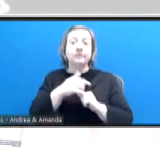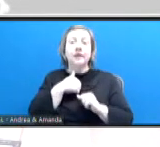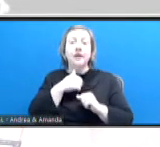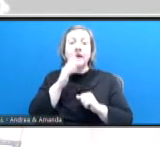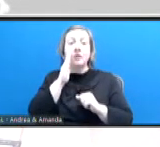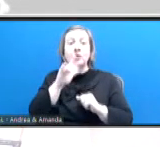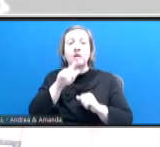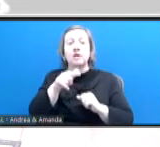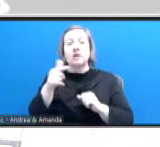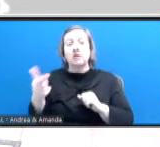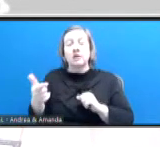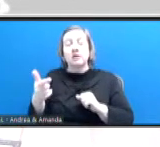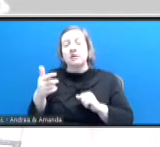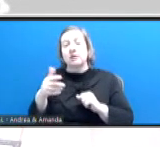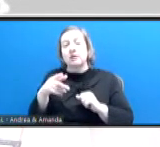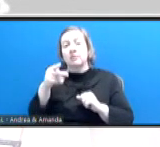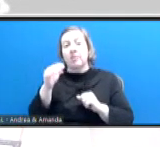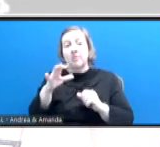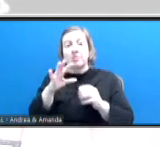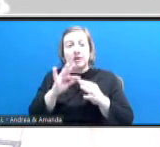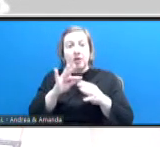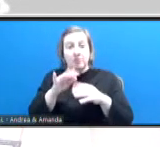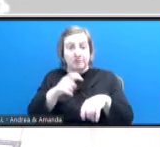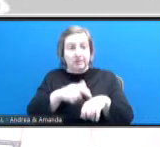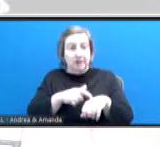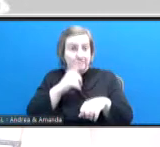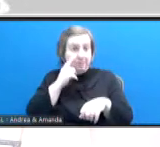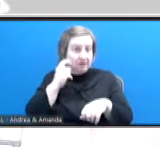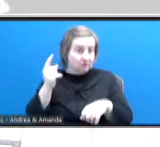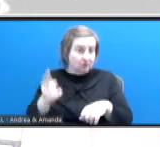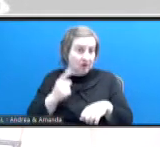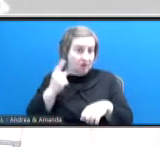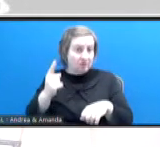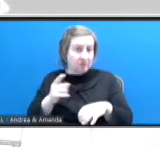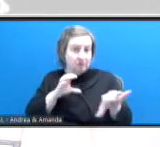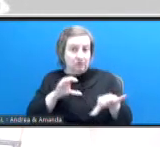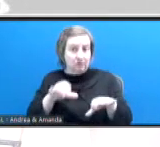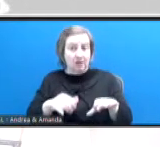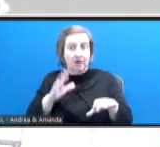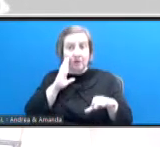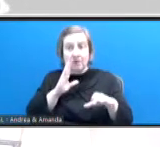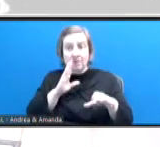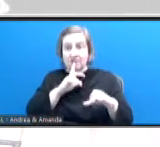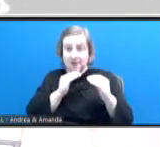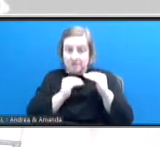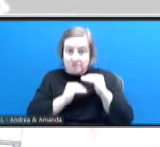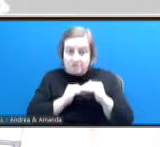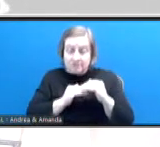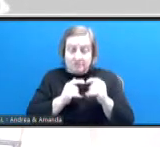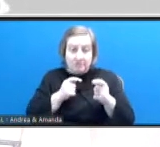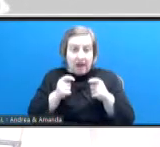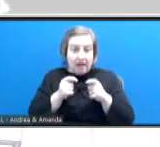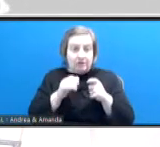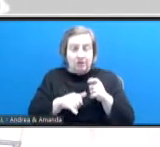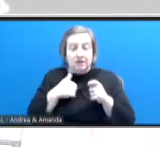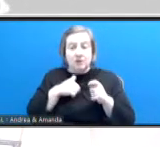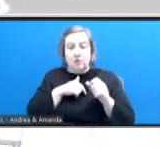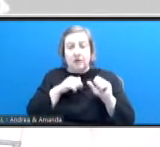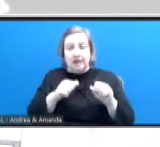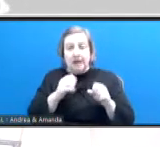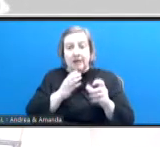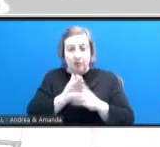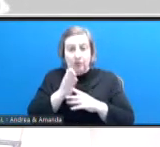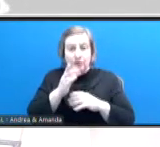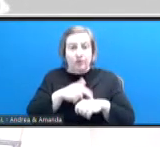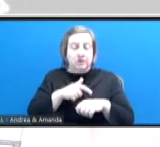turn to some public comment time because we always do that. I'm going to be very tightly managing this so that we can get to the time to